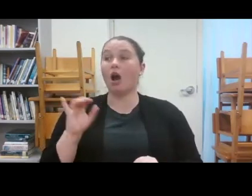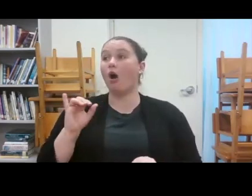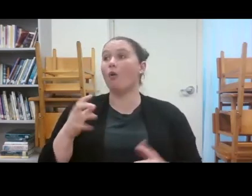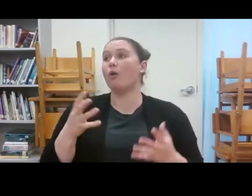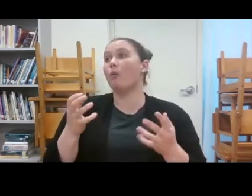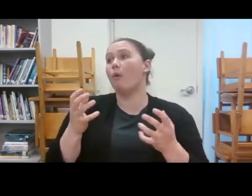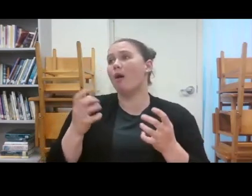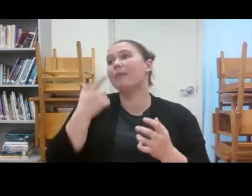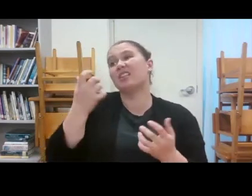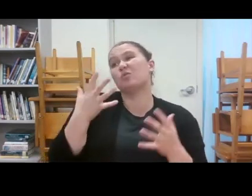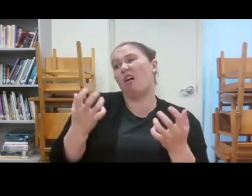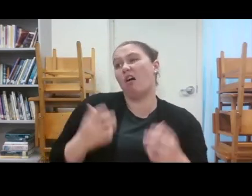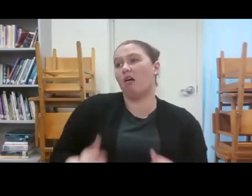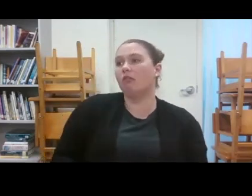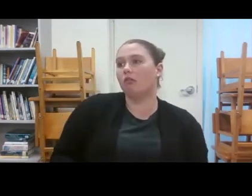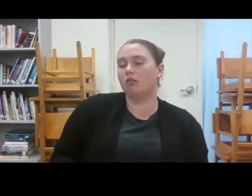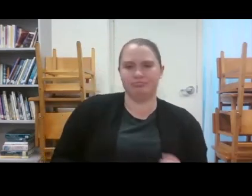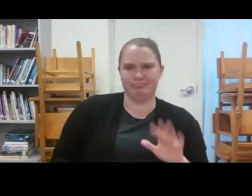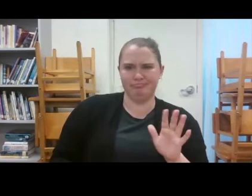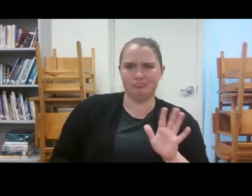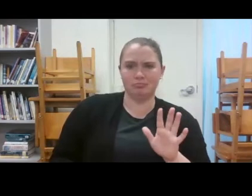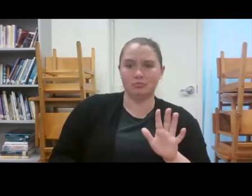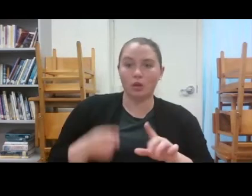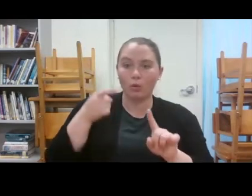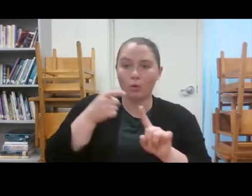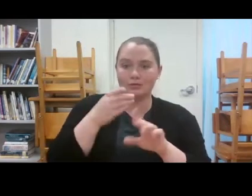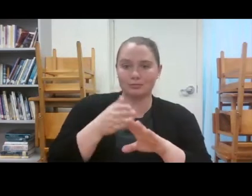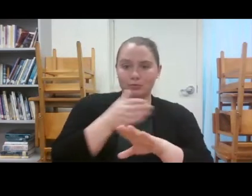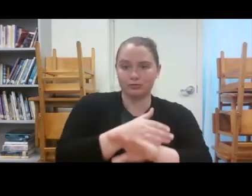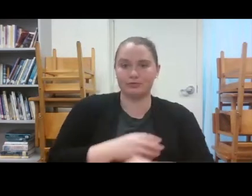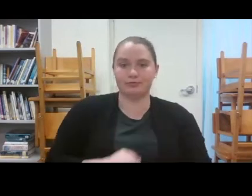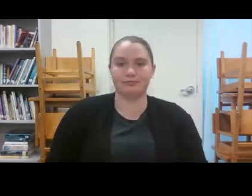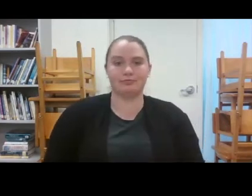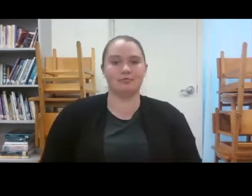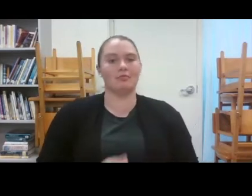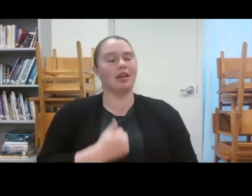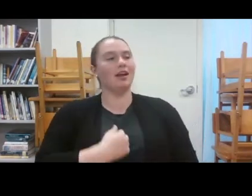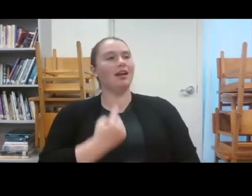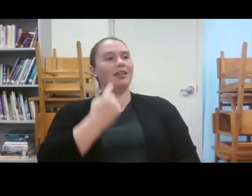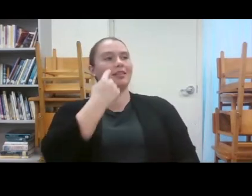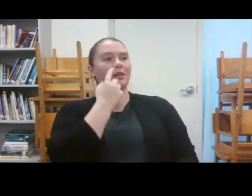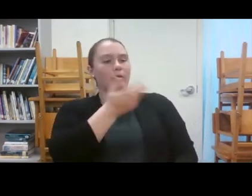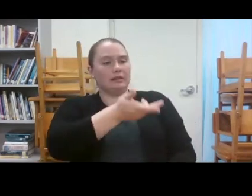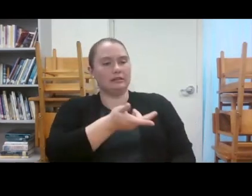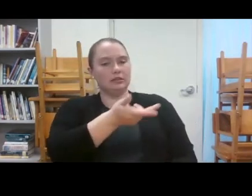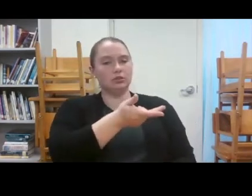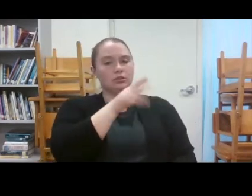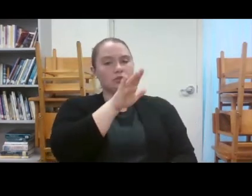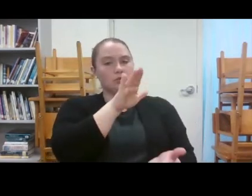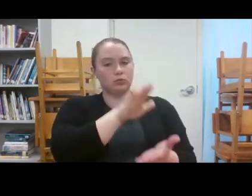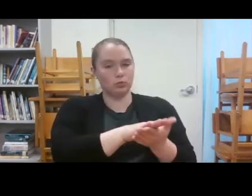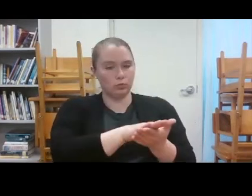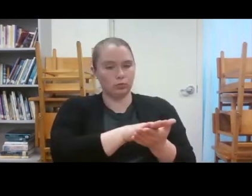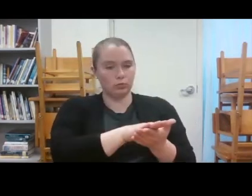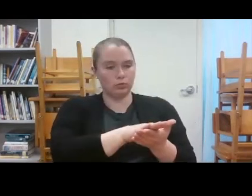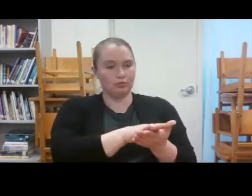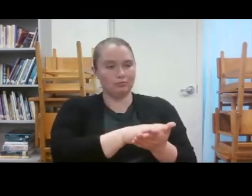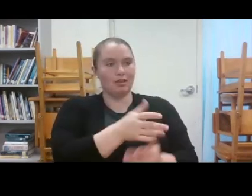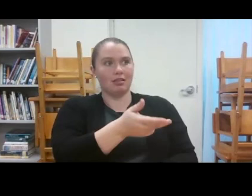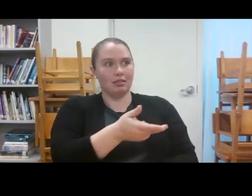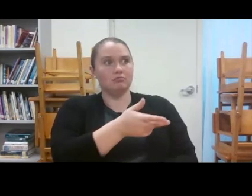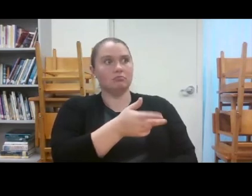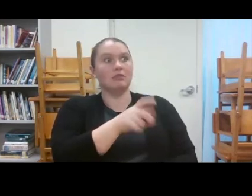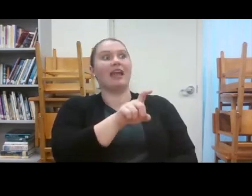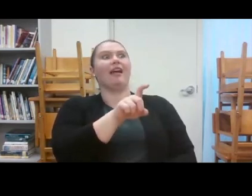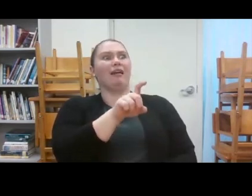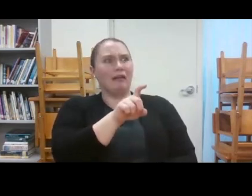it. It really is to improve. I think these 3 schools, they have to be fixed.